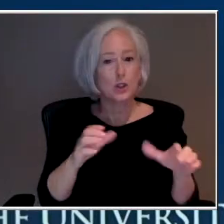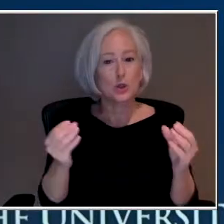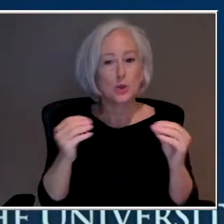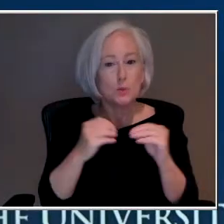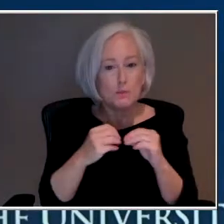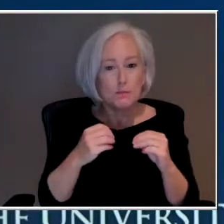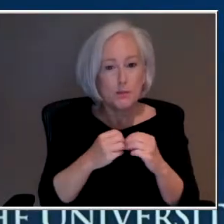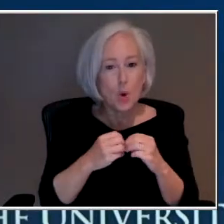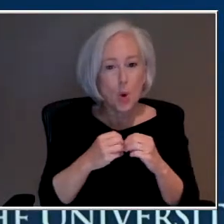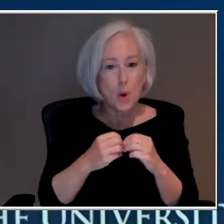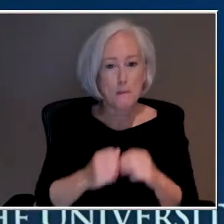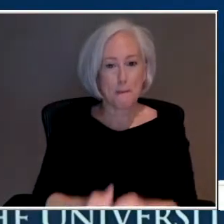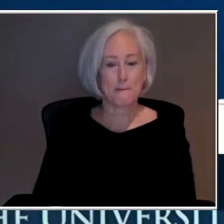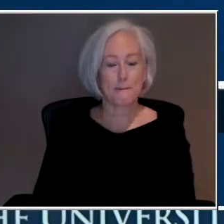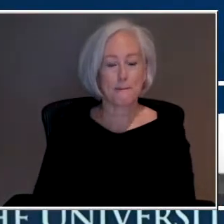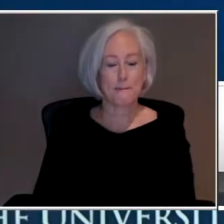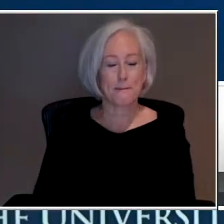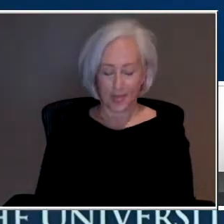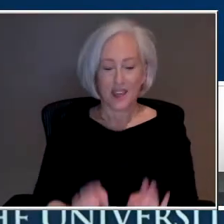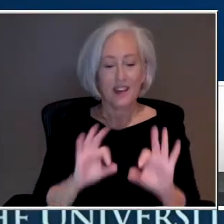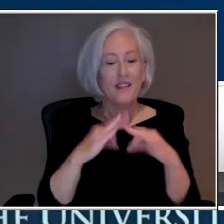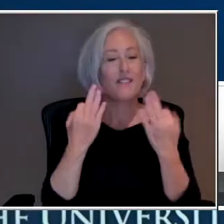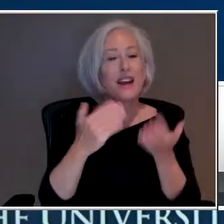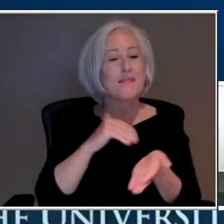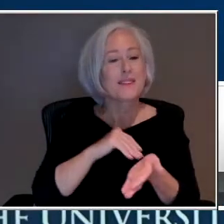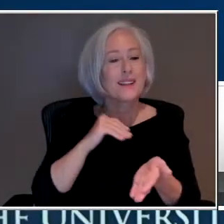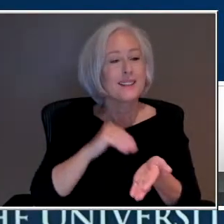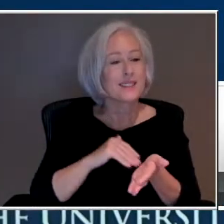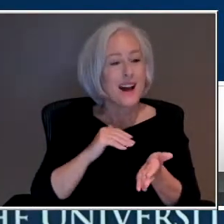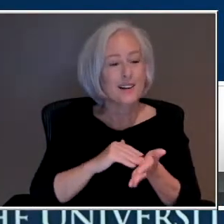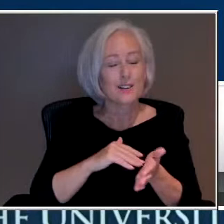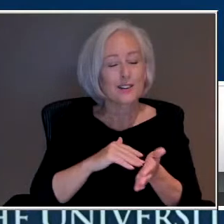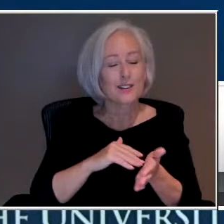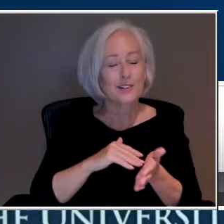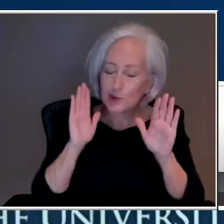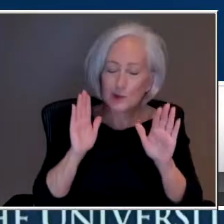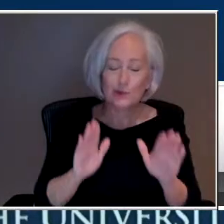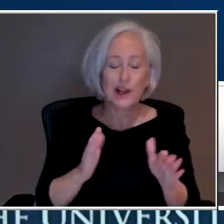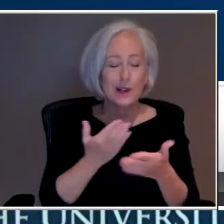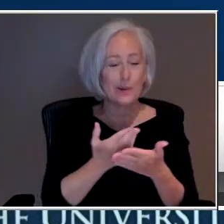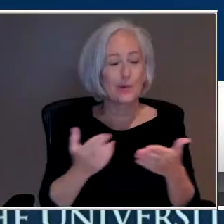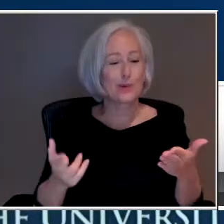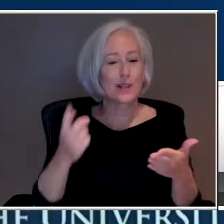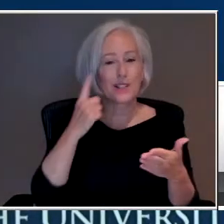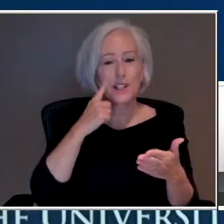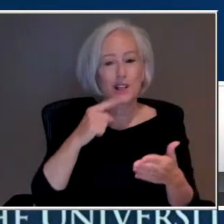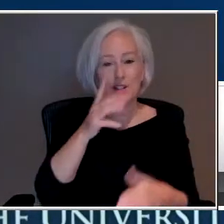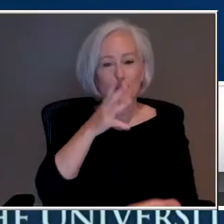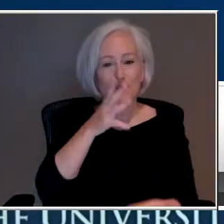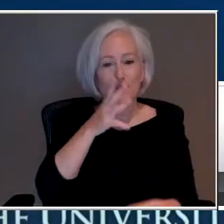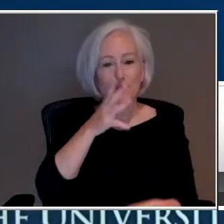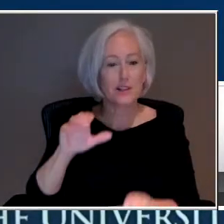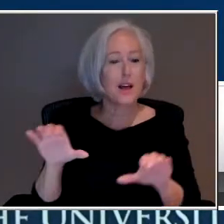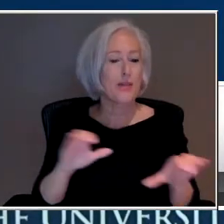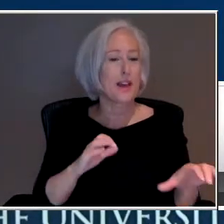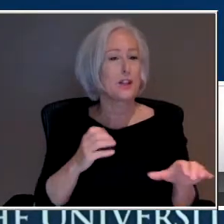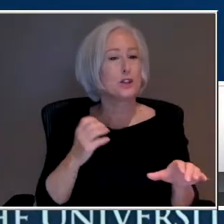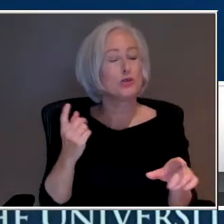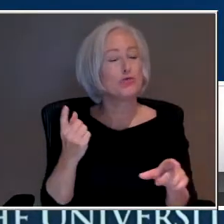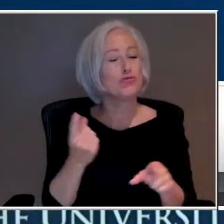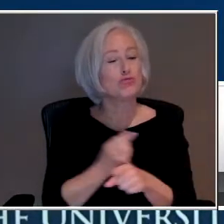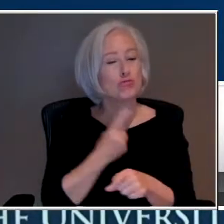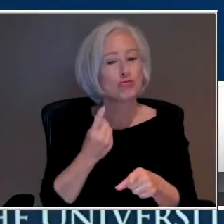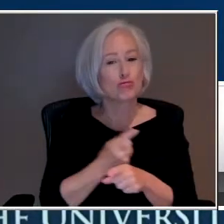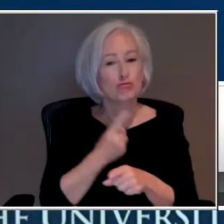resources for parents. They're really out there on the front line, seeing those kids day in and out their regular checkup exams. And so they do a lot of the basic screenings